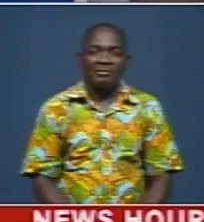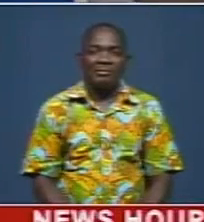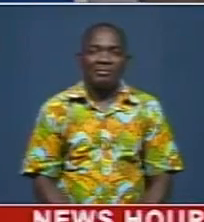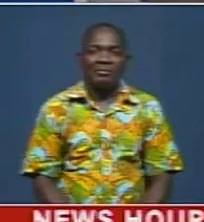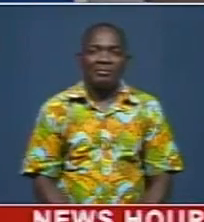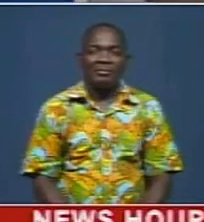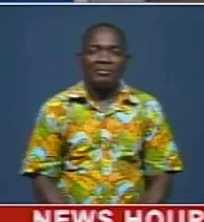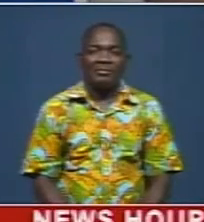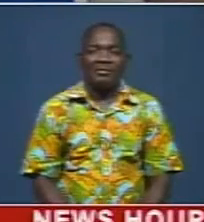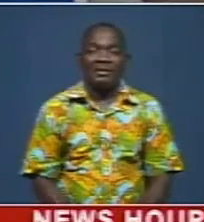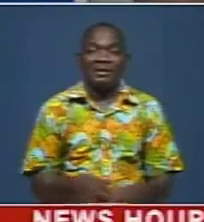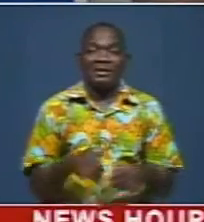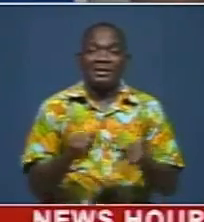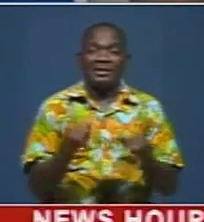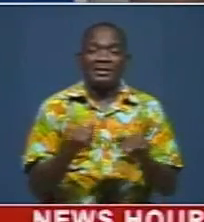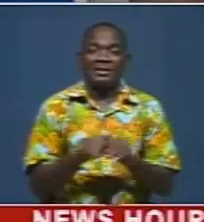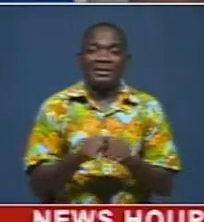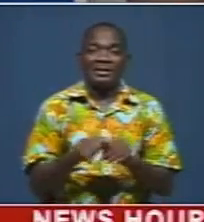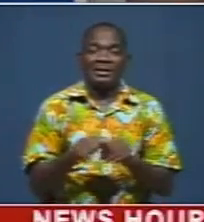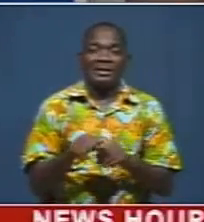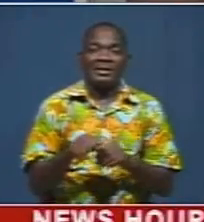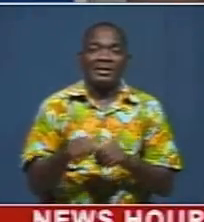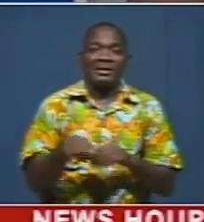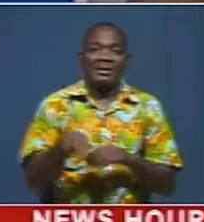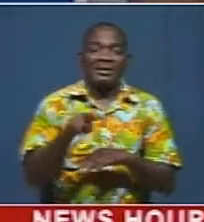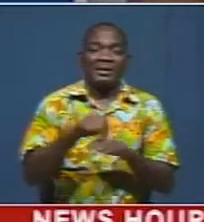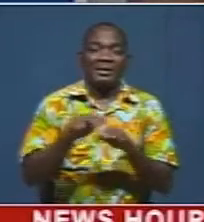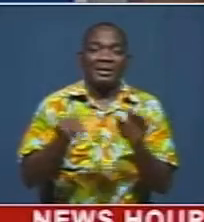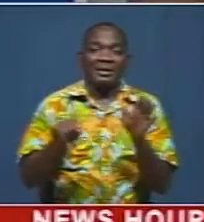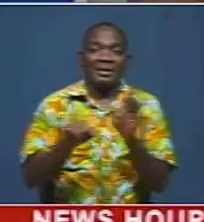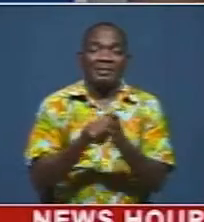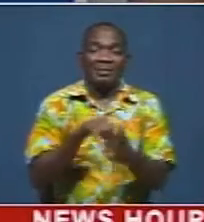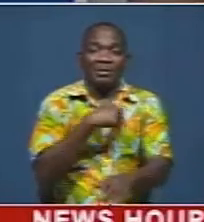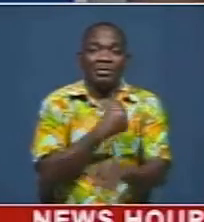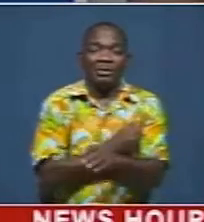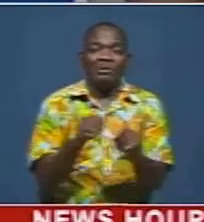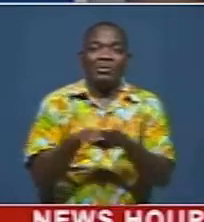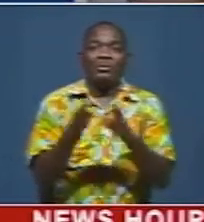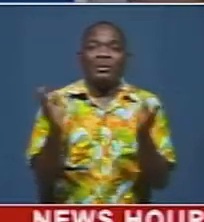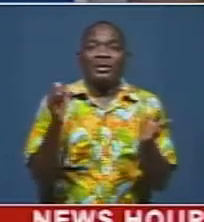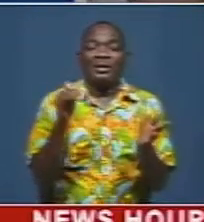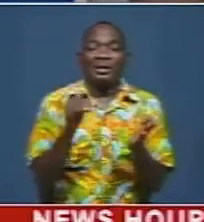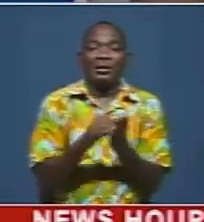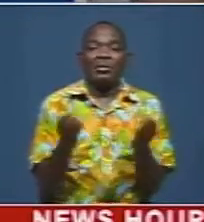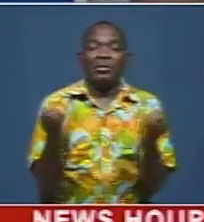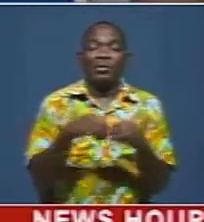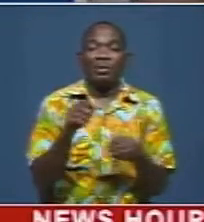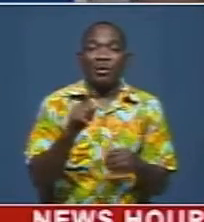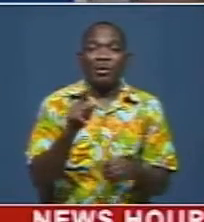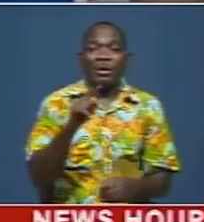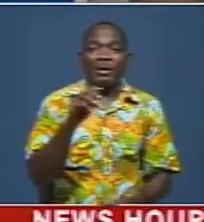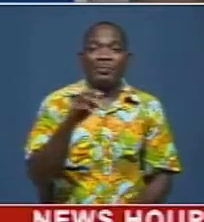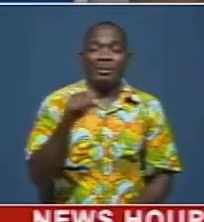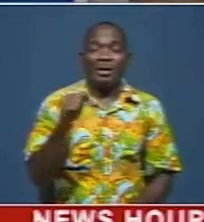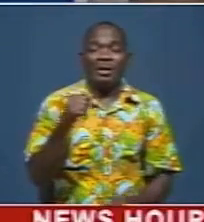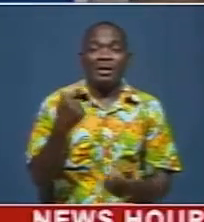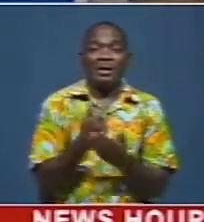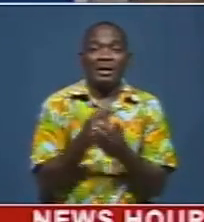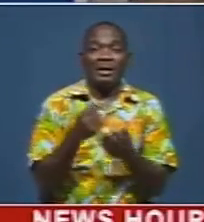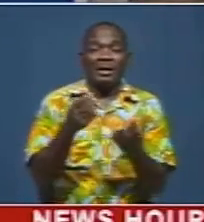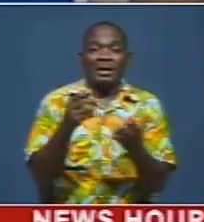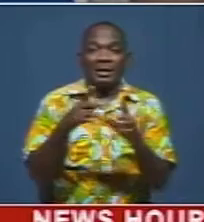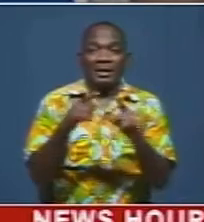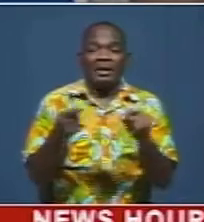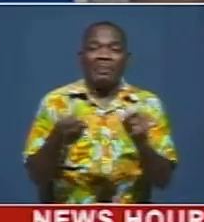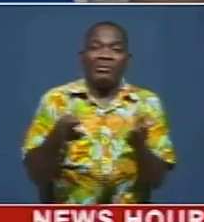And still in the capital, the National Identification Authority has opened an office in Tema for a Ghana card